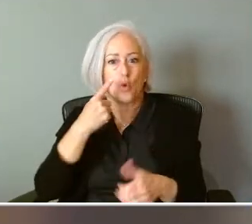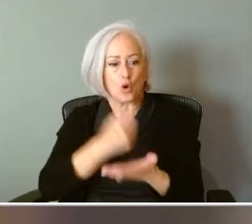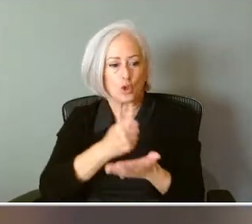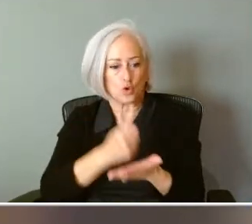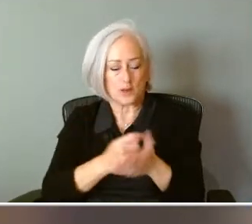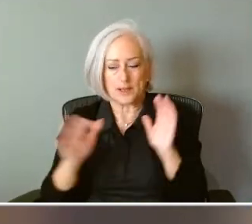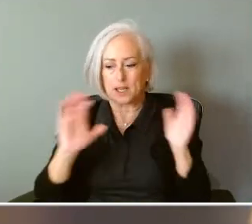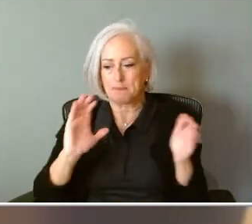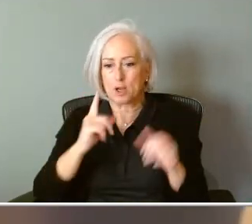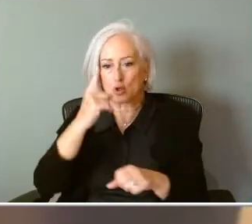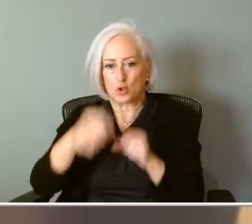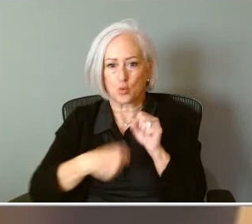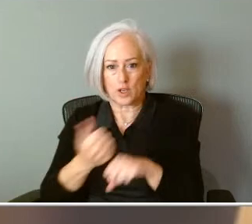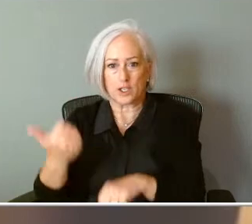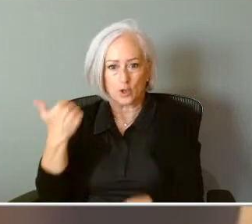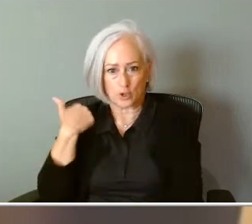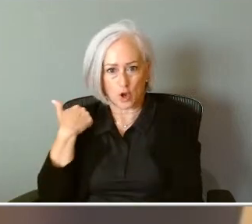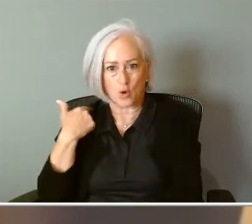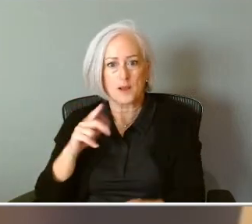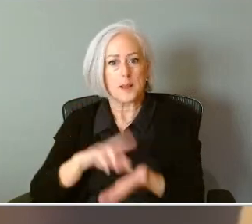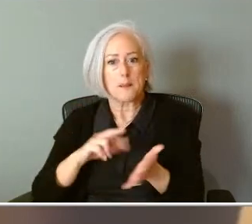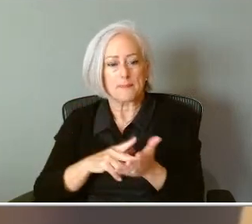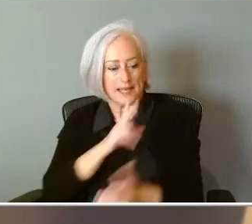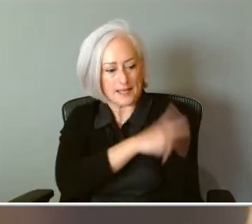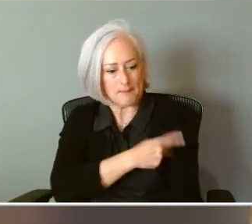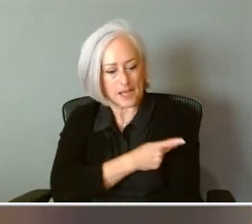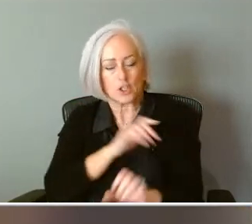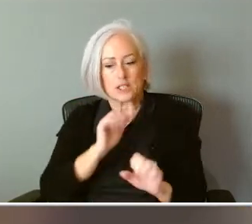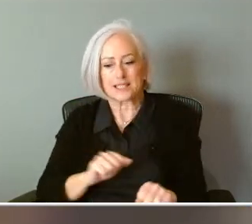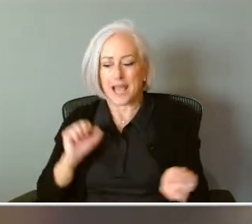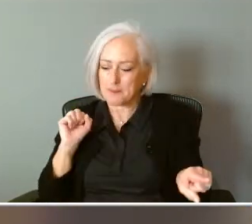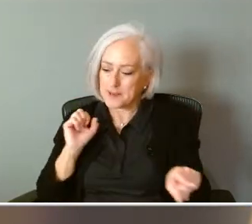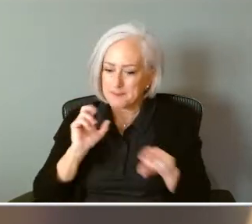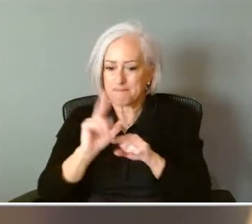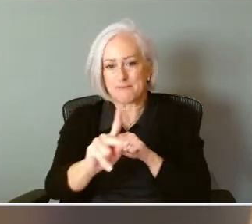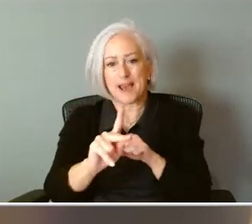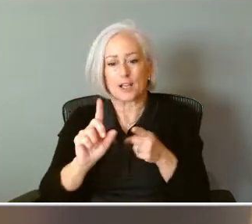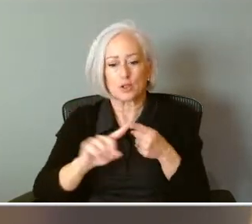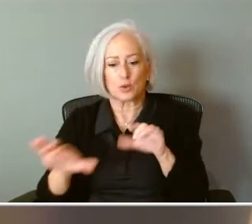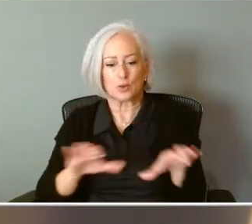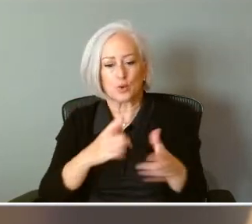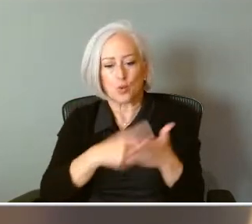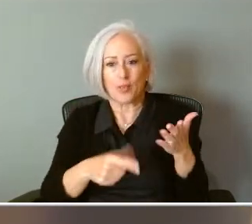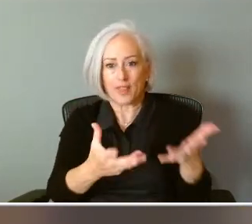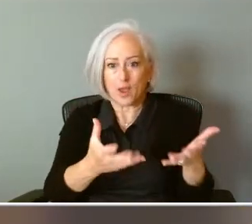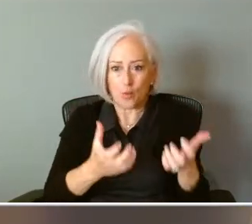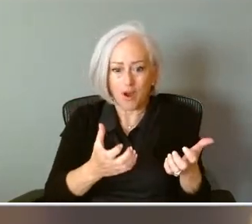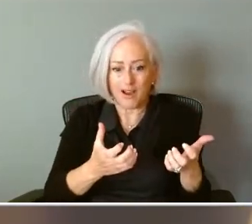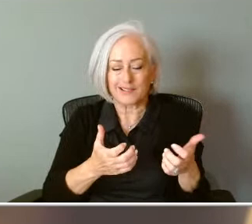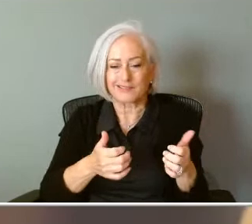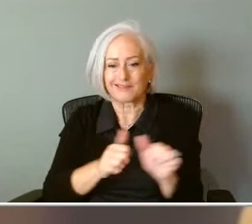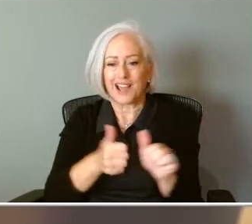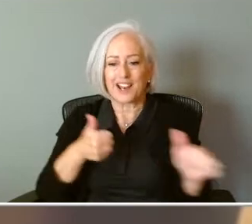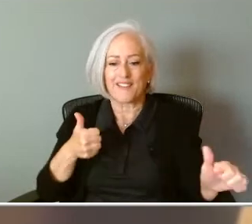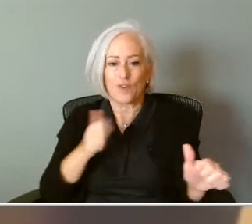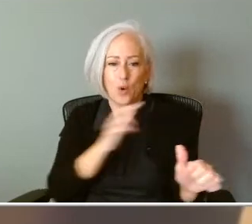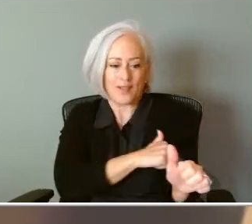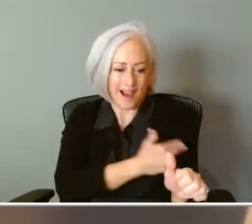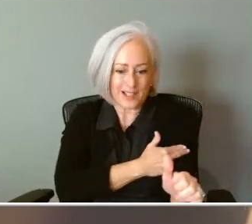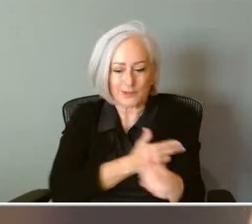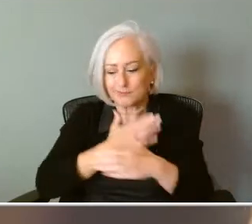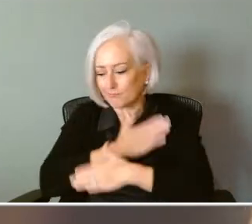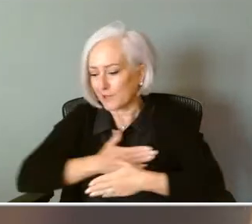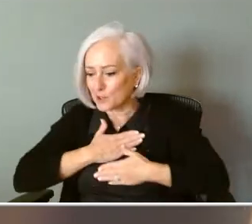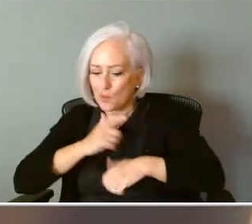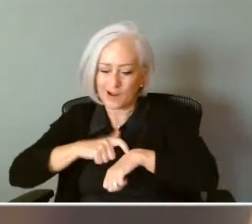so that patients can get really back to what they want to do and stay out of the hospital and spend more time with family and